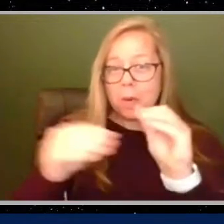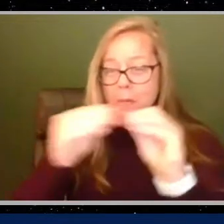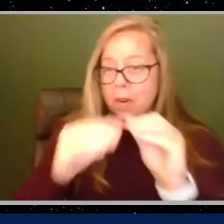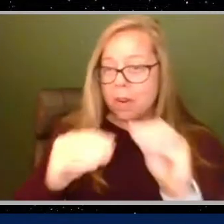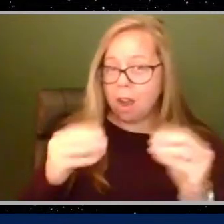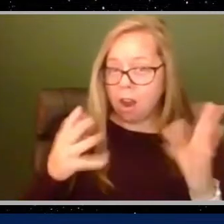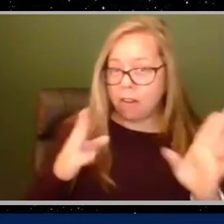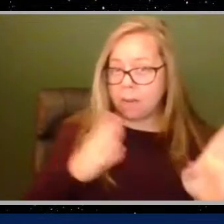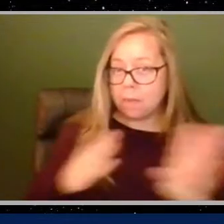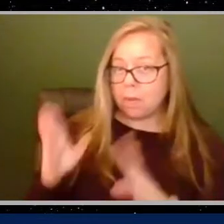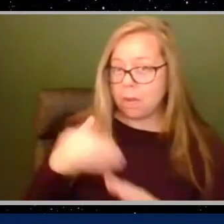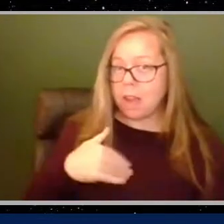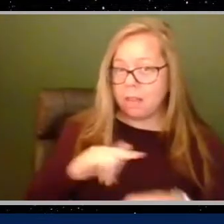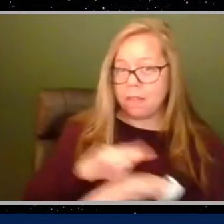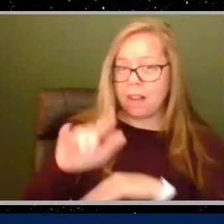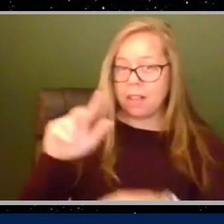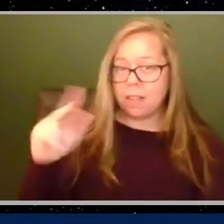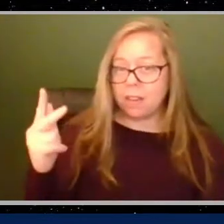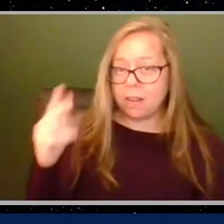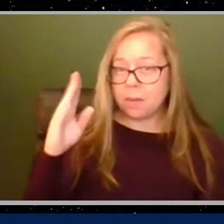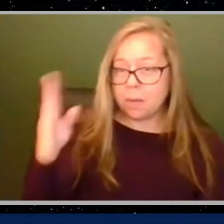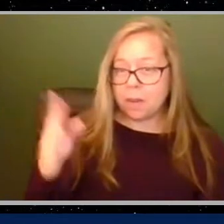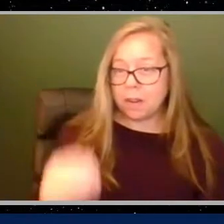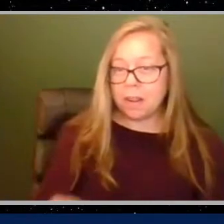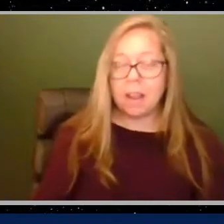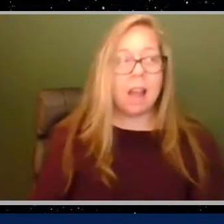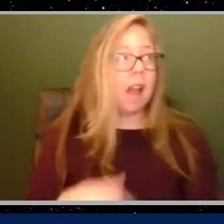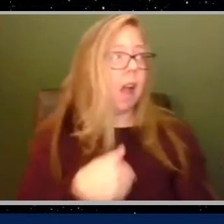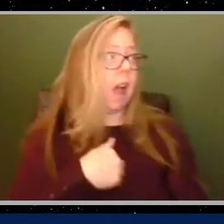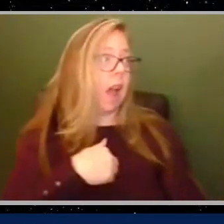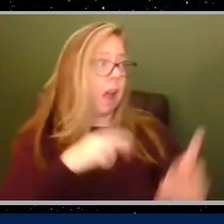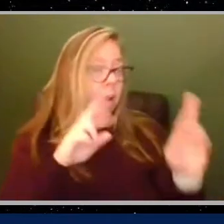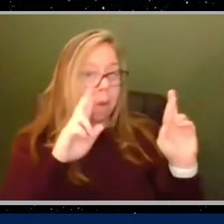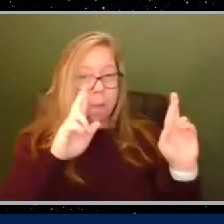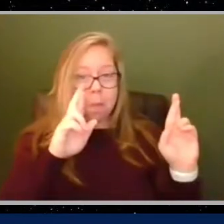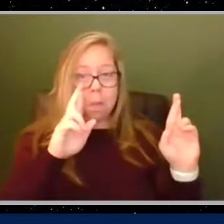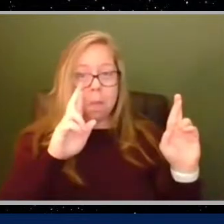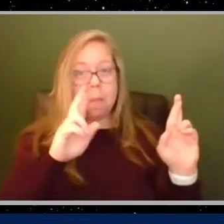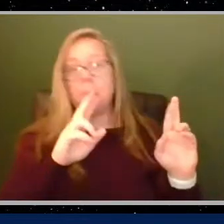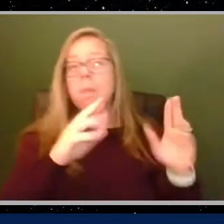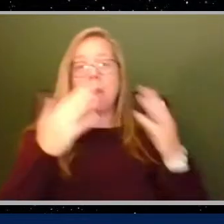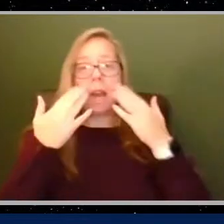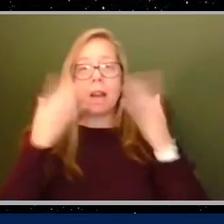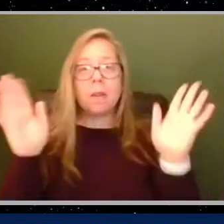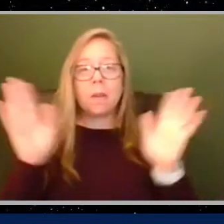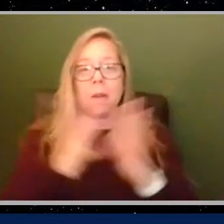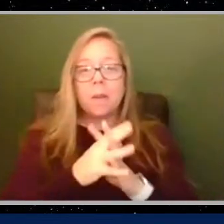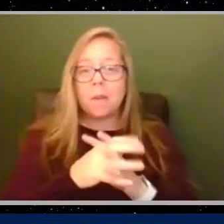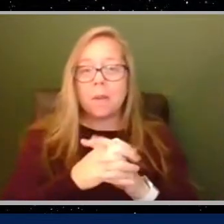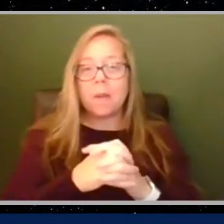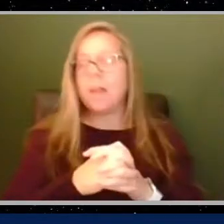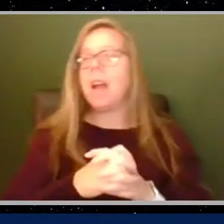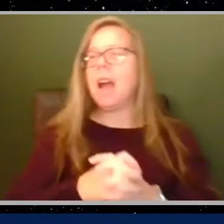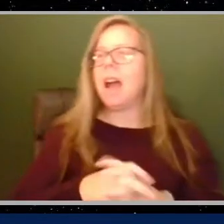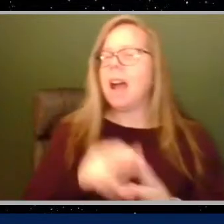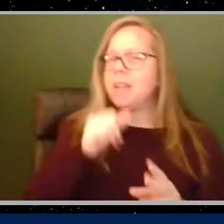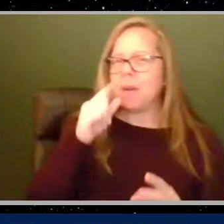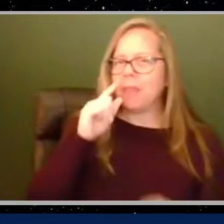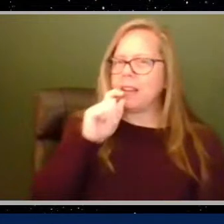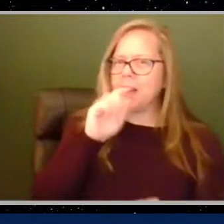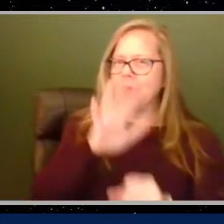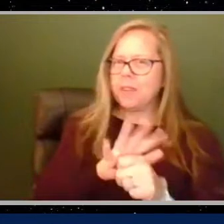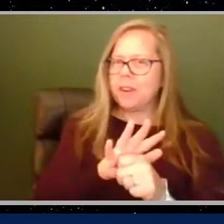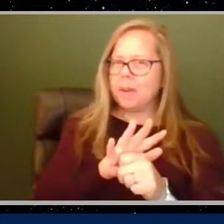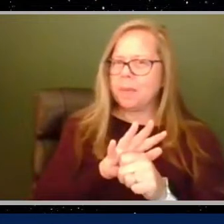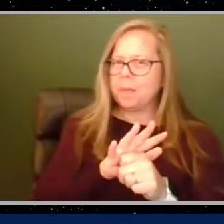already a 3 that you know of? I would hope so. But I don't know. I don't think it's confirmed, but I mean, a lot of it is